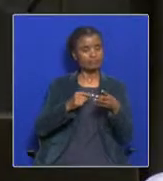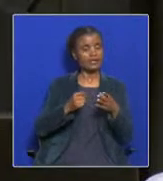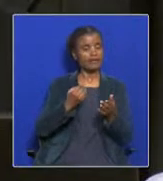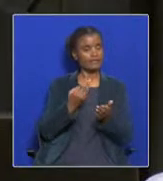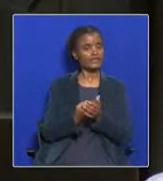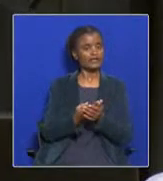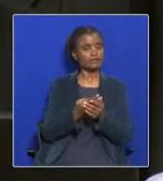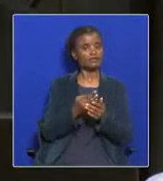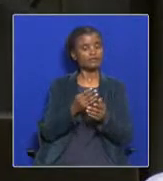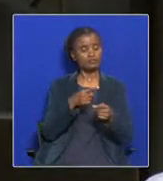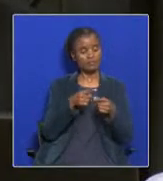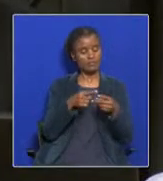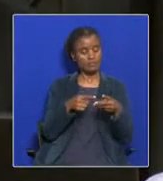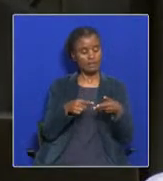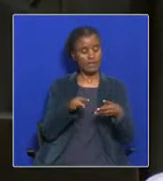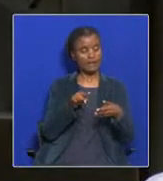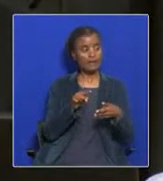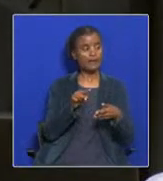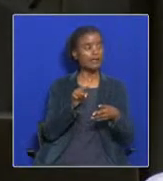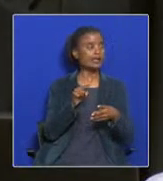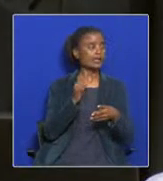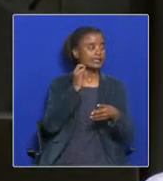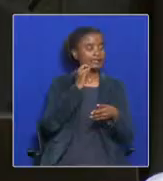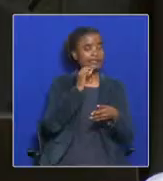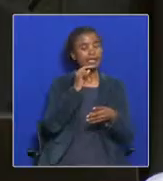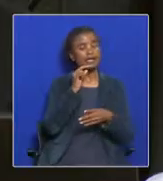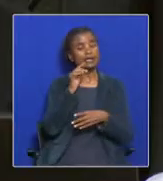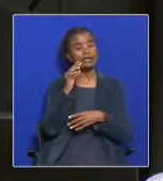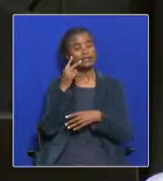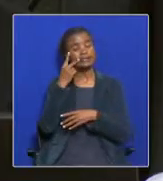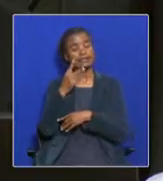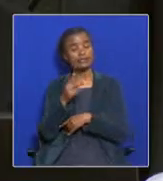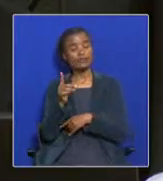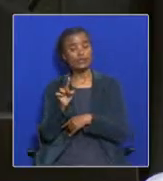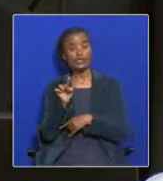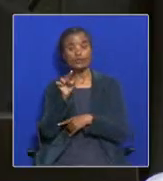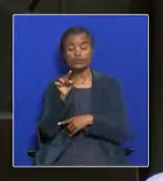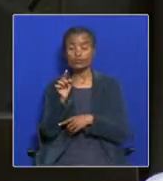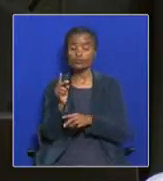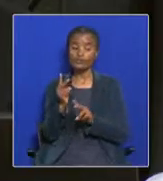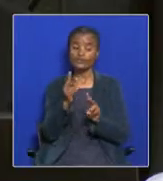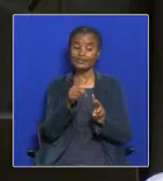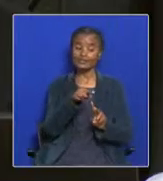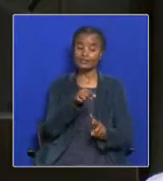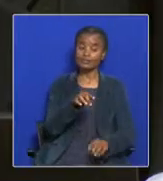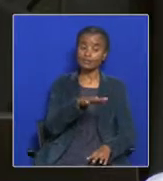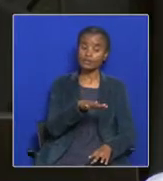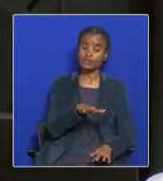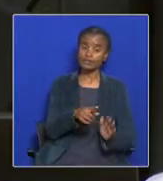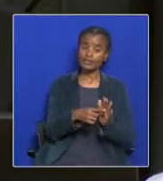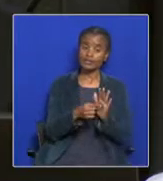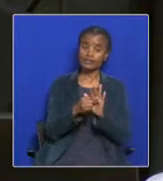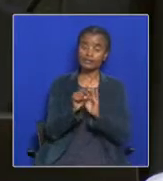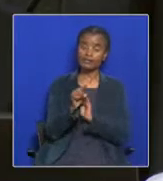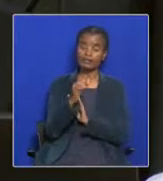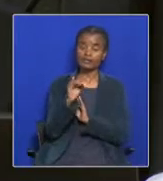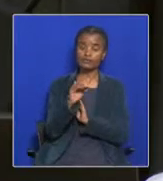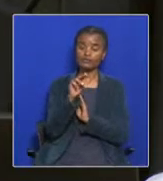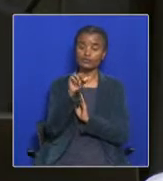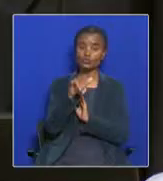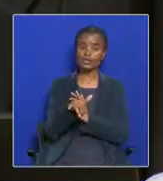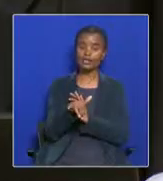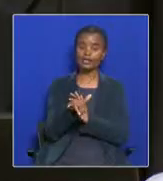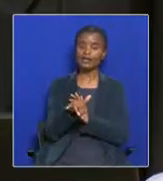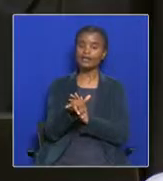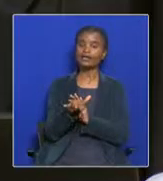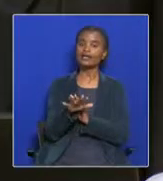impression that your visiting that place on the 1st of July was again part of a scheme of creating